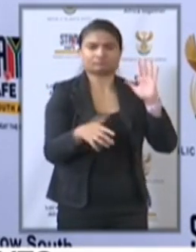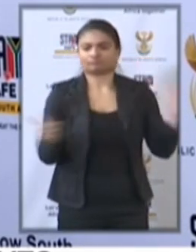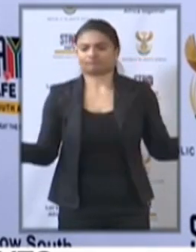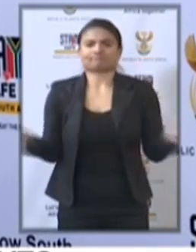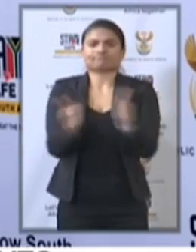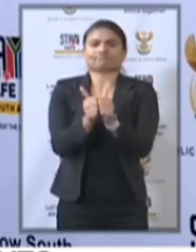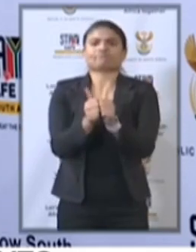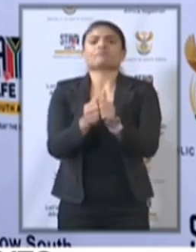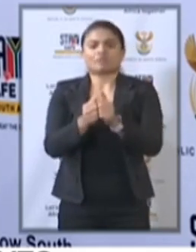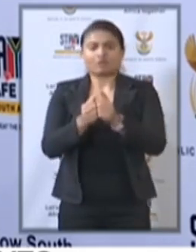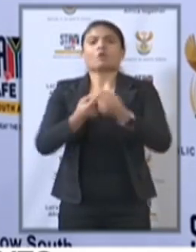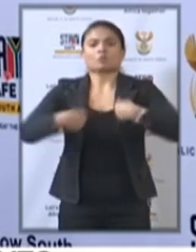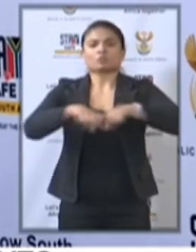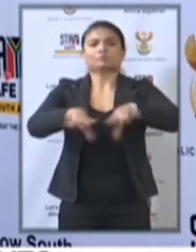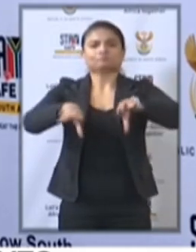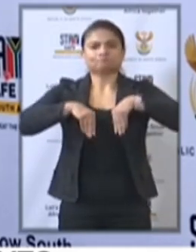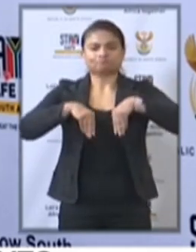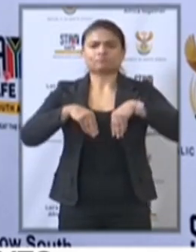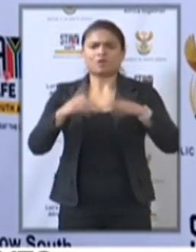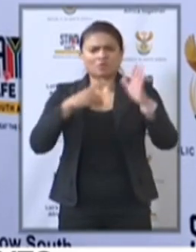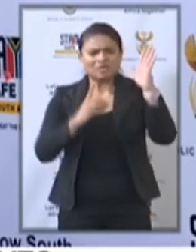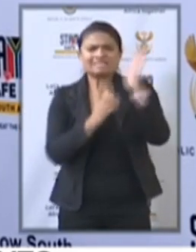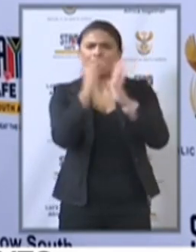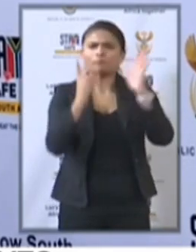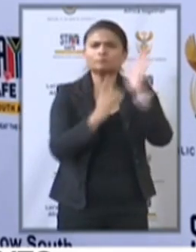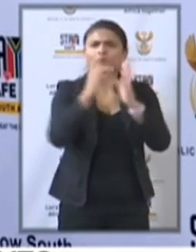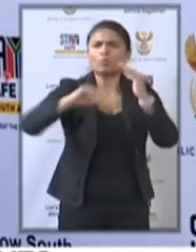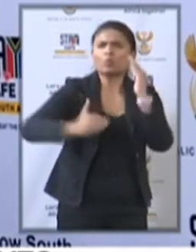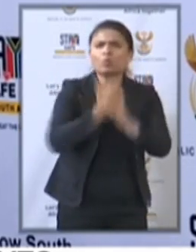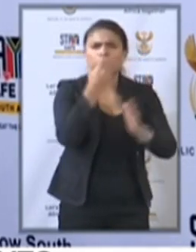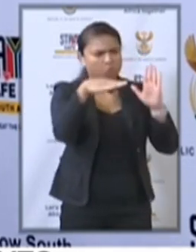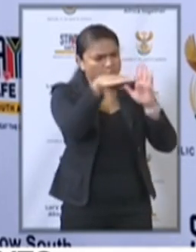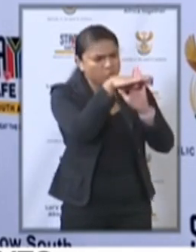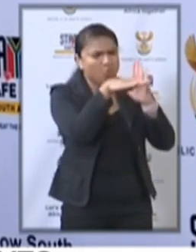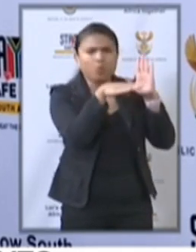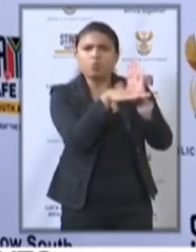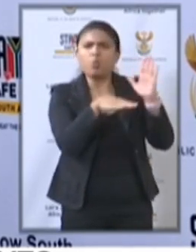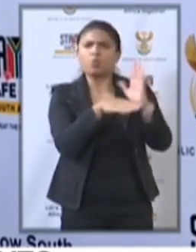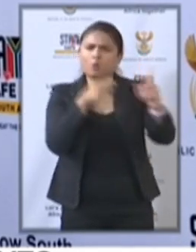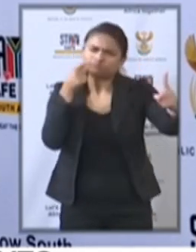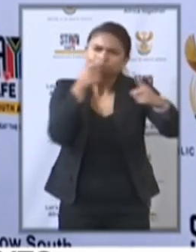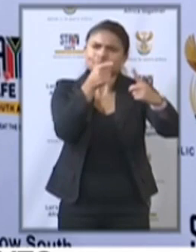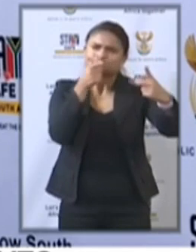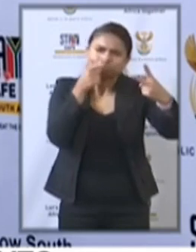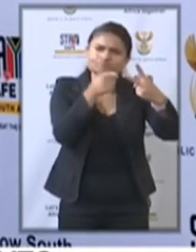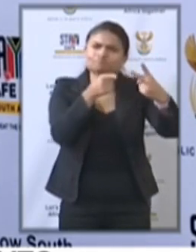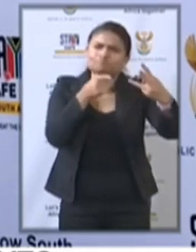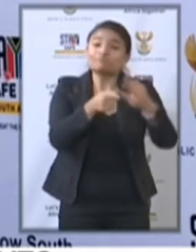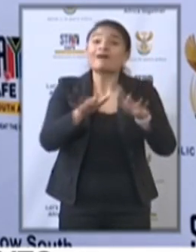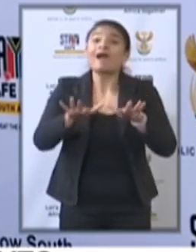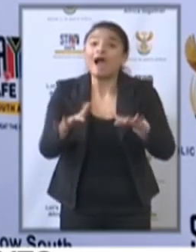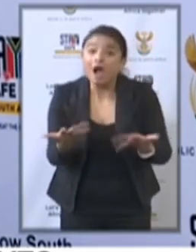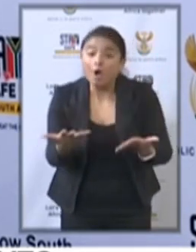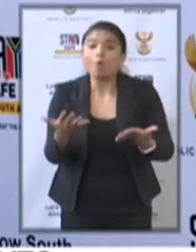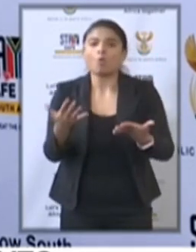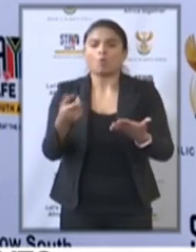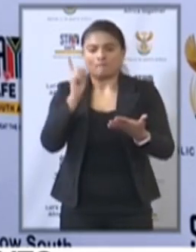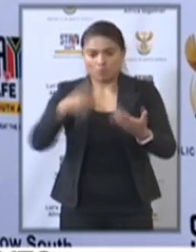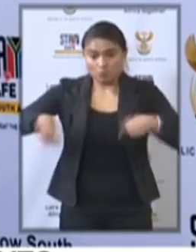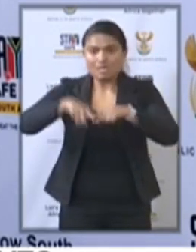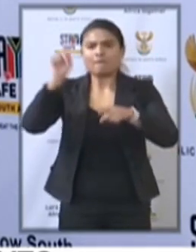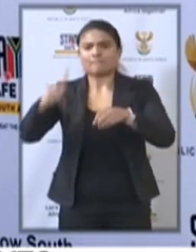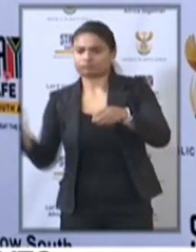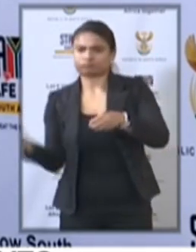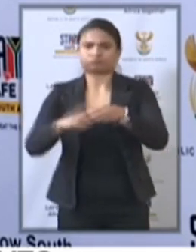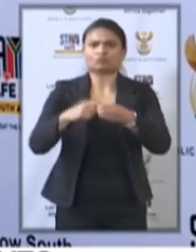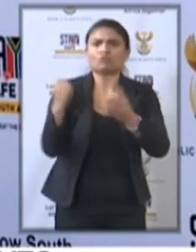has developed specific guidelines, the regulatory authority, for the registration of locally developed